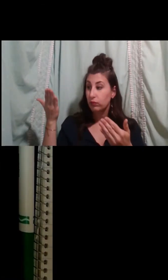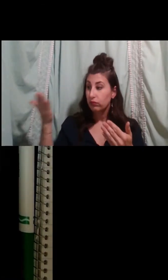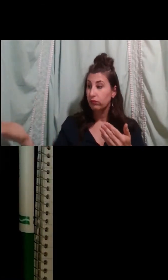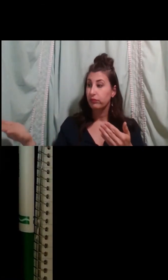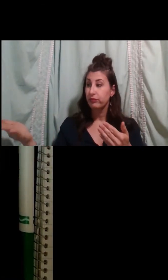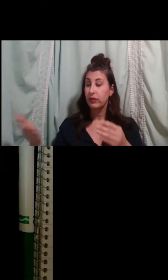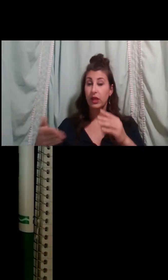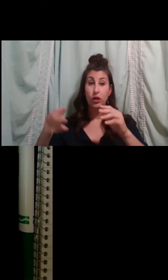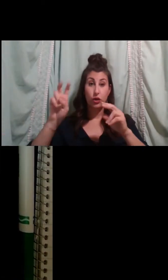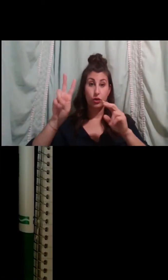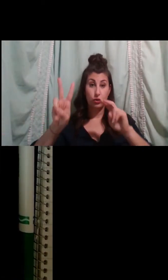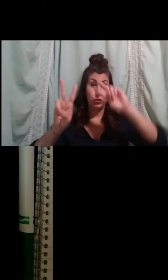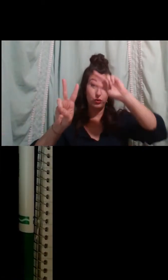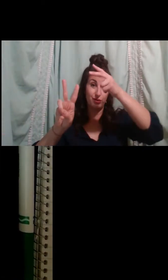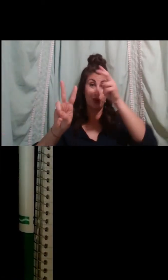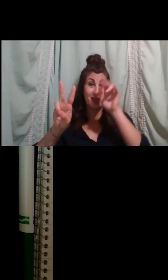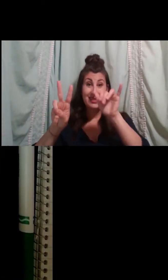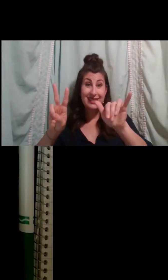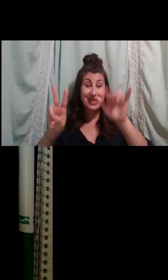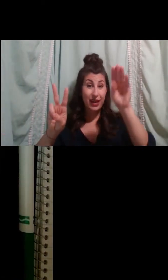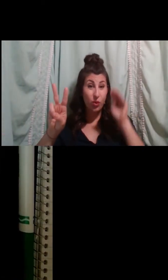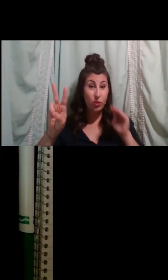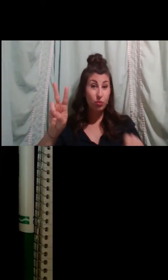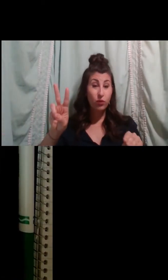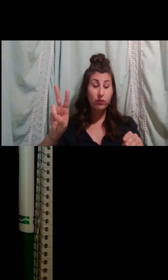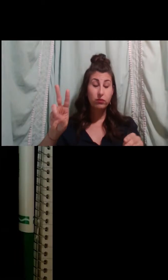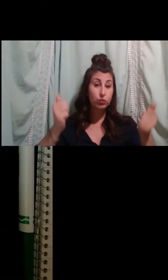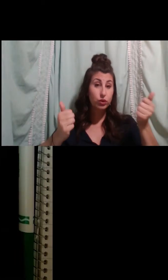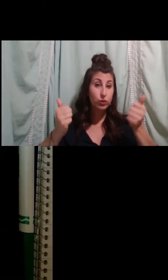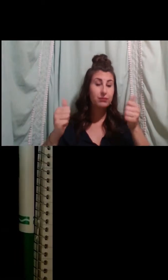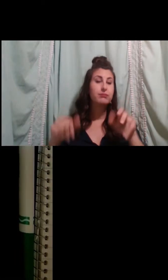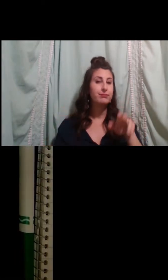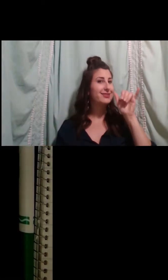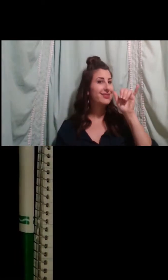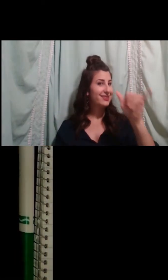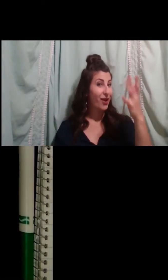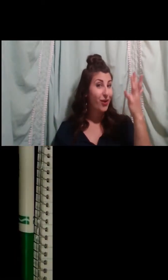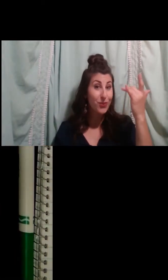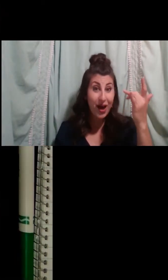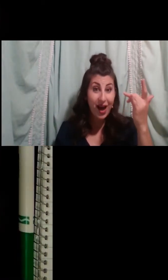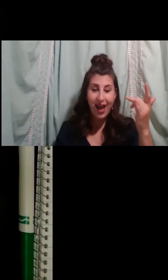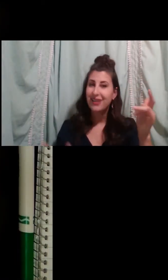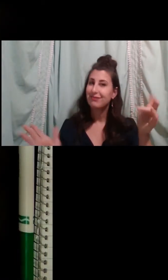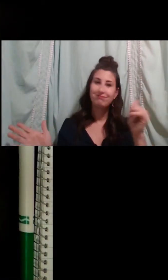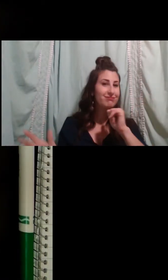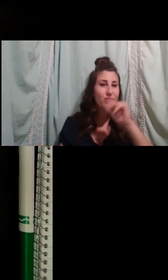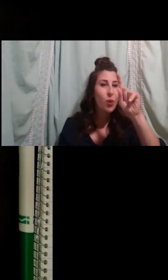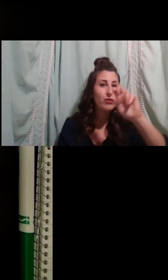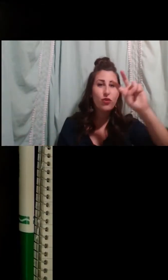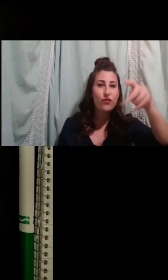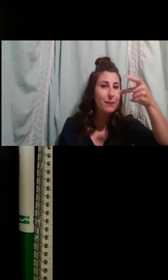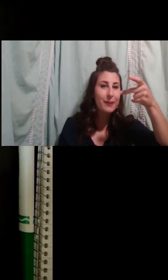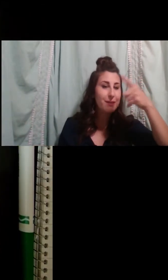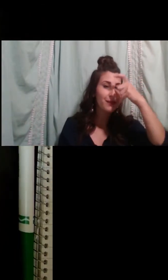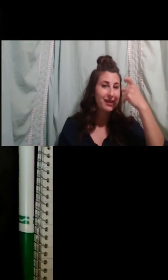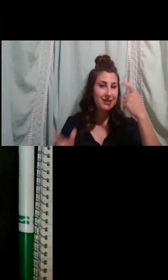here is 2 squared. Is it going to stay or go on the bottom? It's going to stay because it doesn't